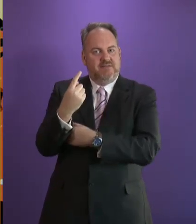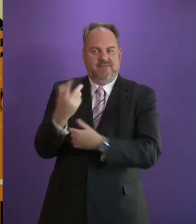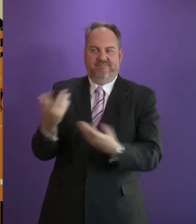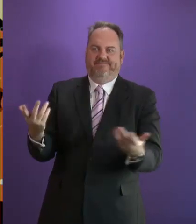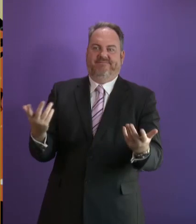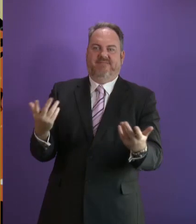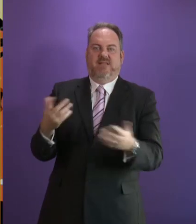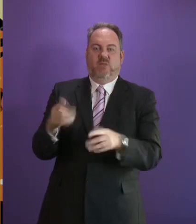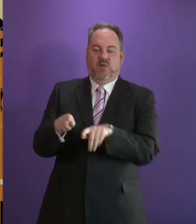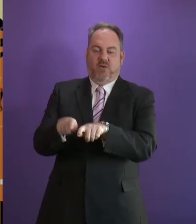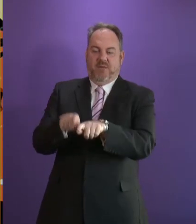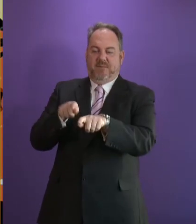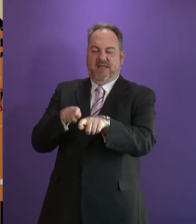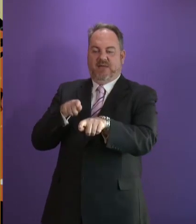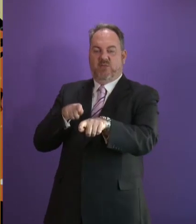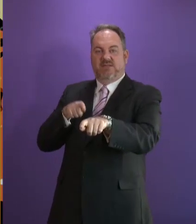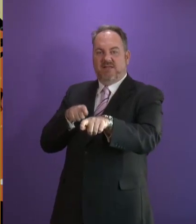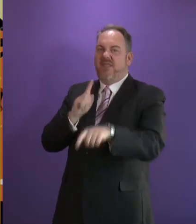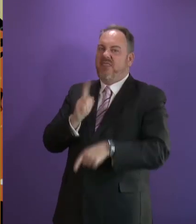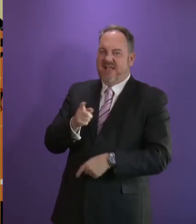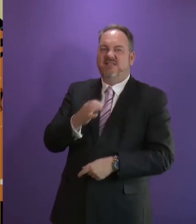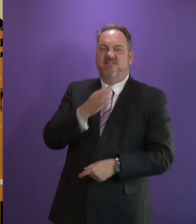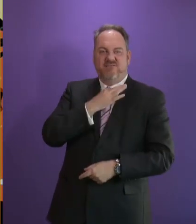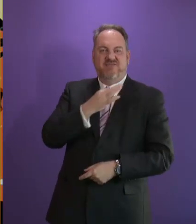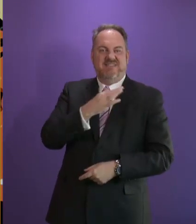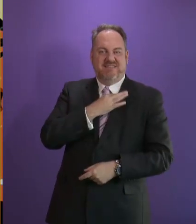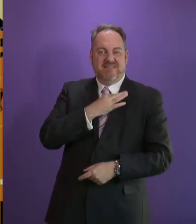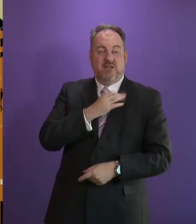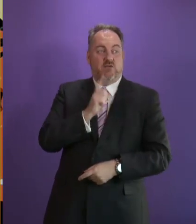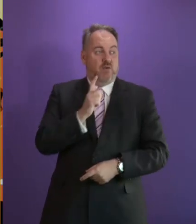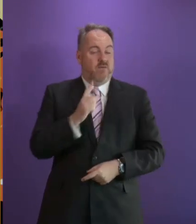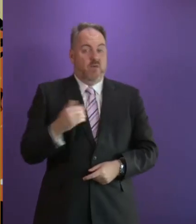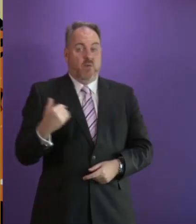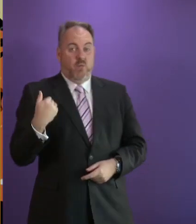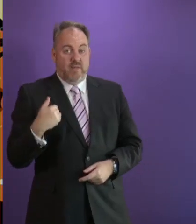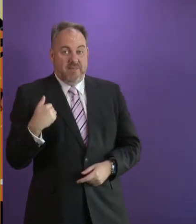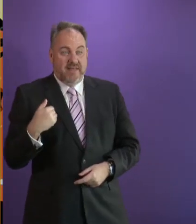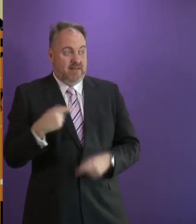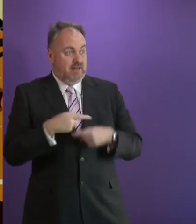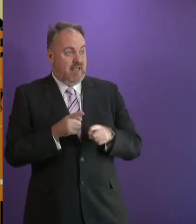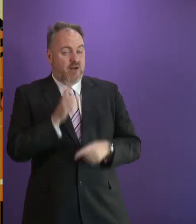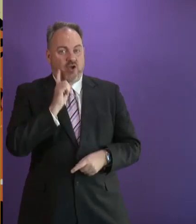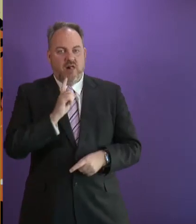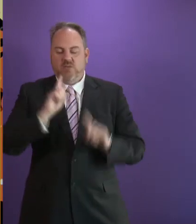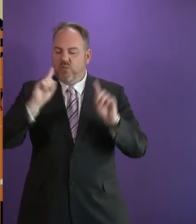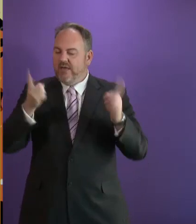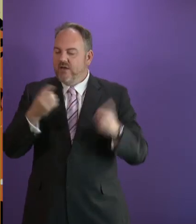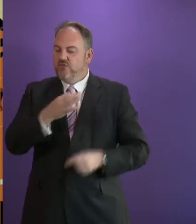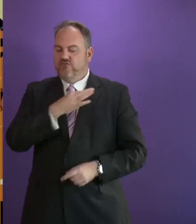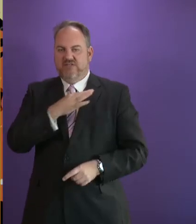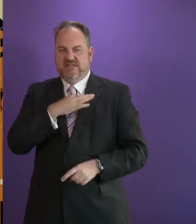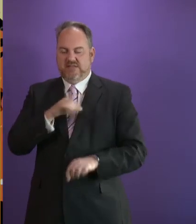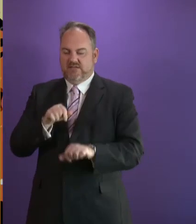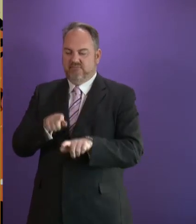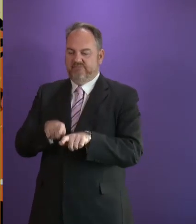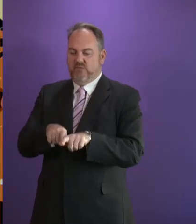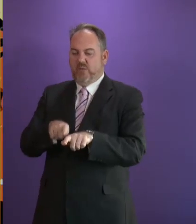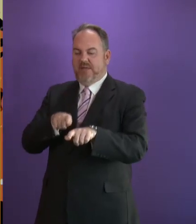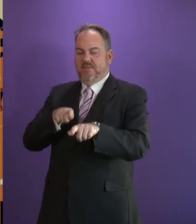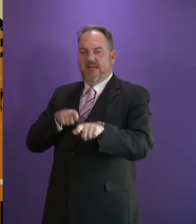don't just stand still, you risk rolling back. And for women and girls in Scotland, we cannot risk rolling back. We only need to look